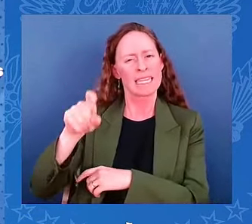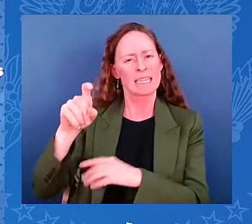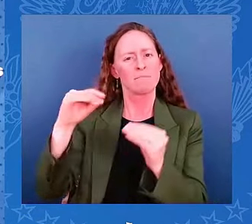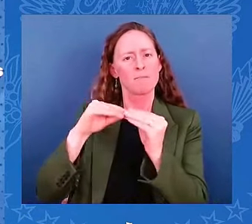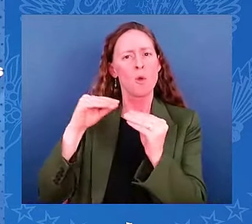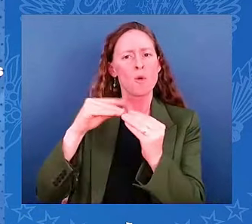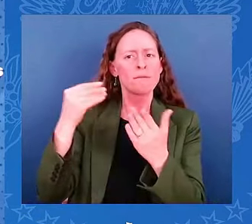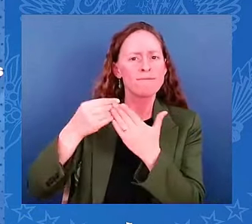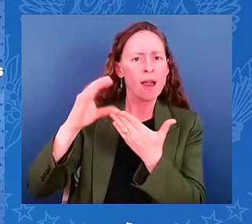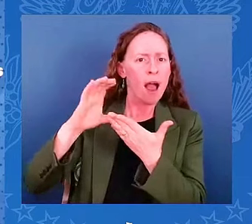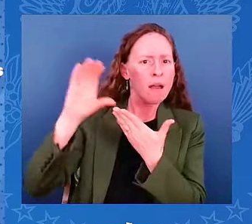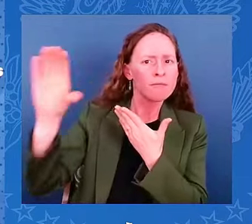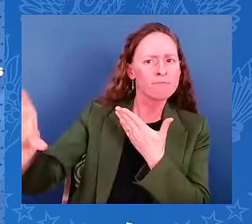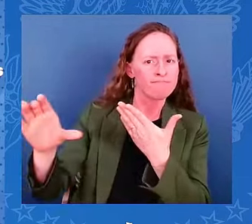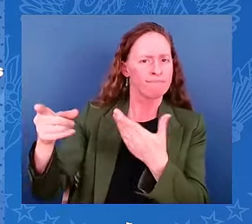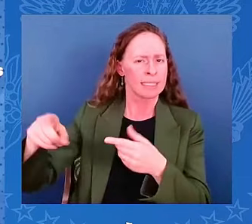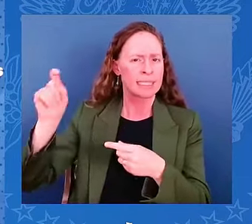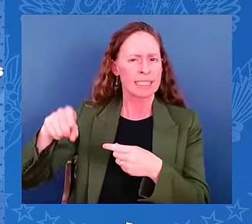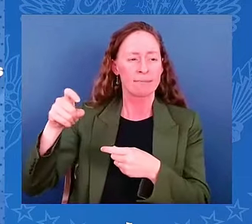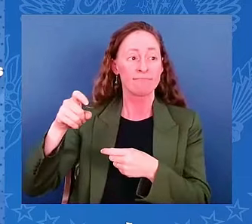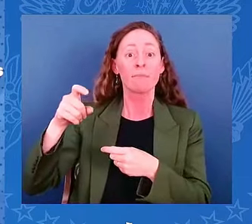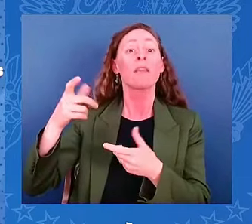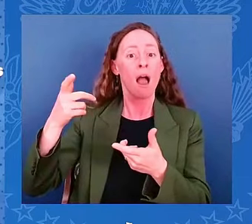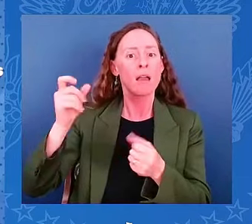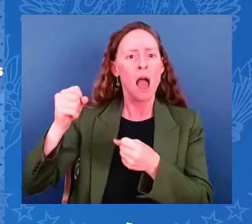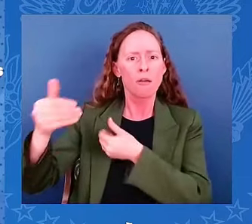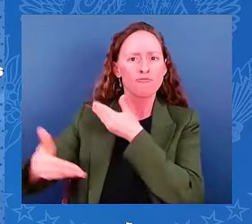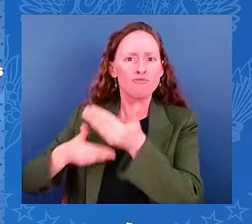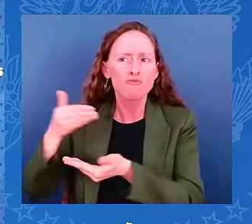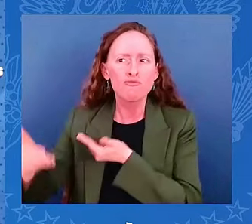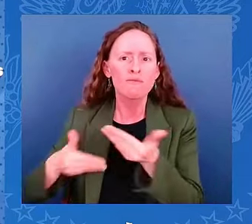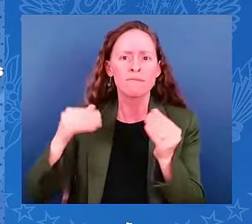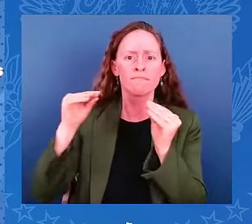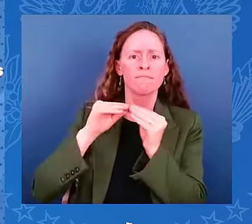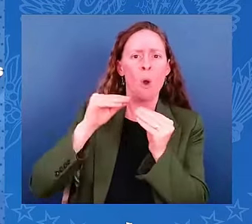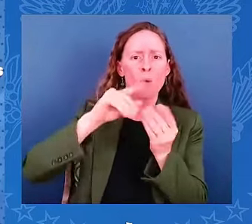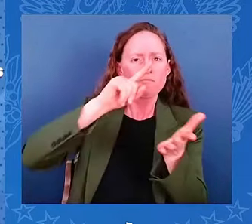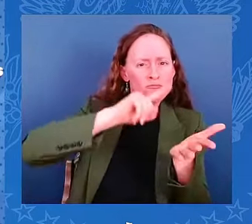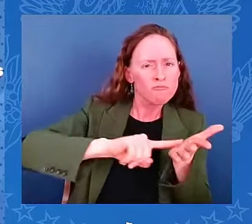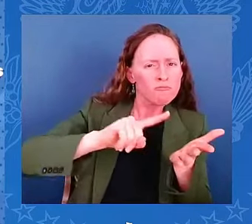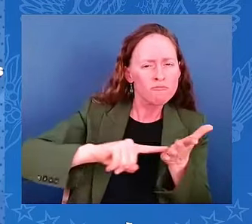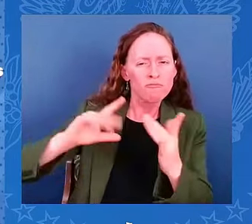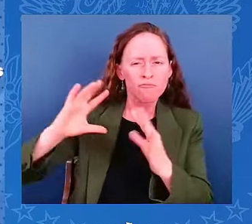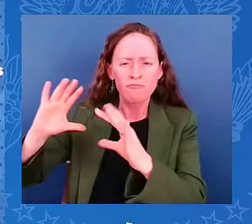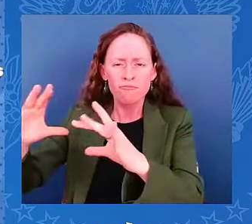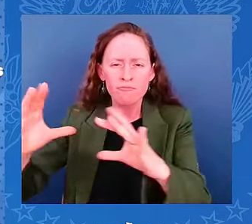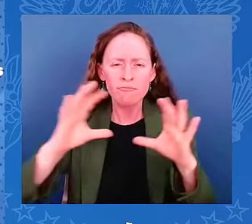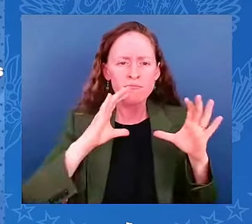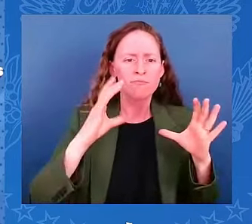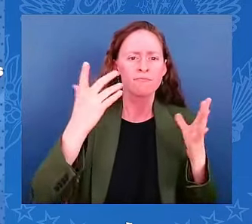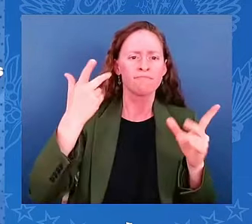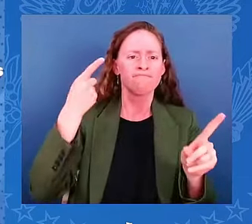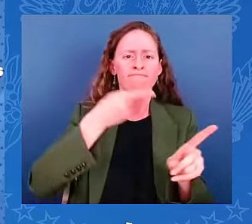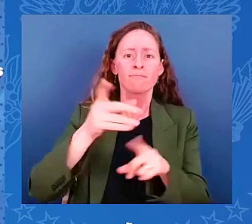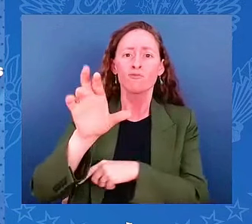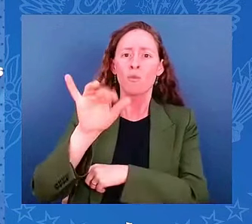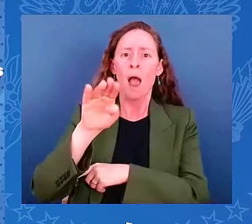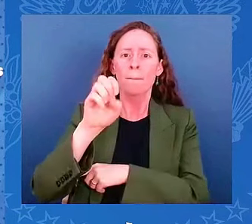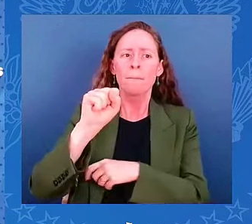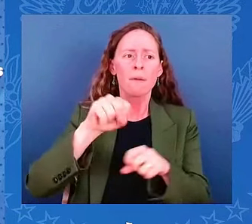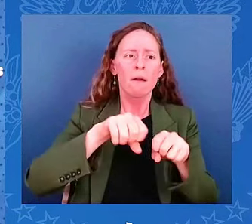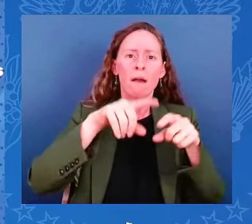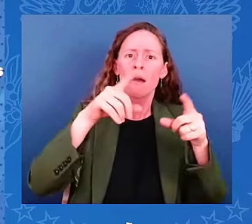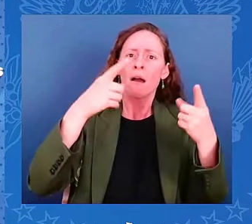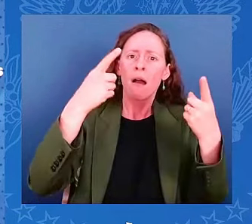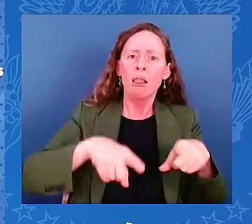to solve the crimes faster. Look, unfortunately, it's the only partisan thing I'm going to